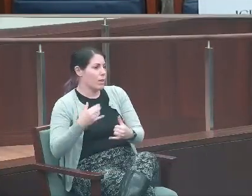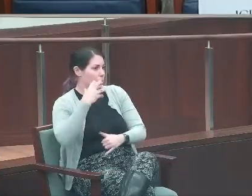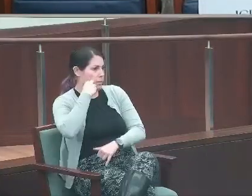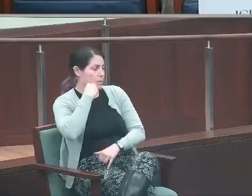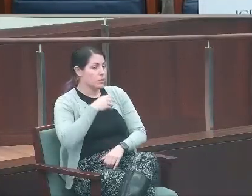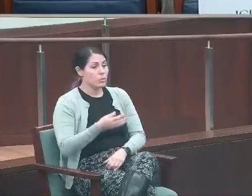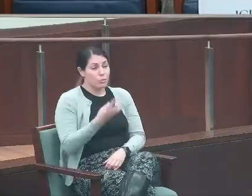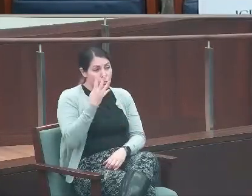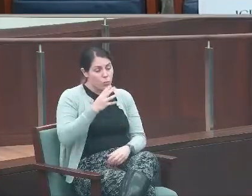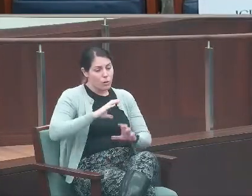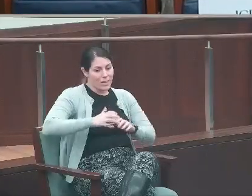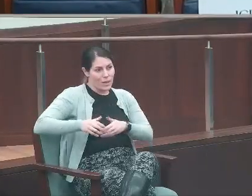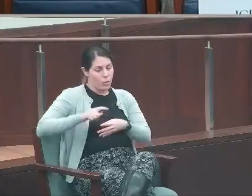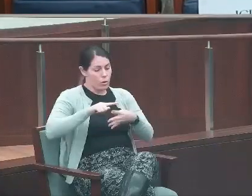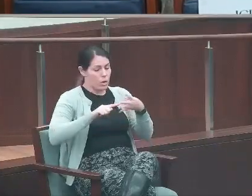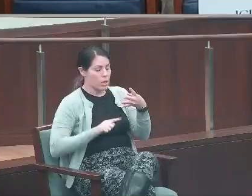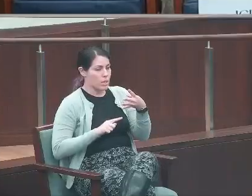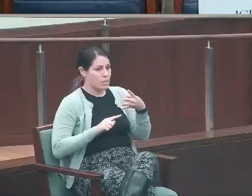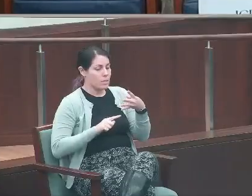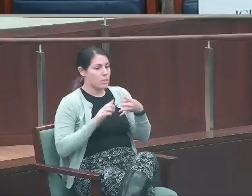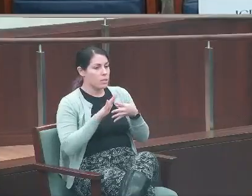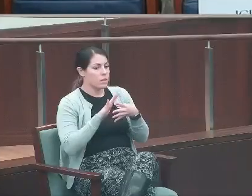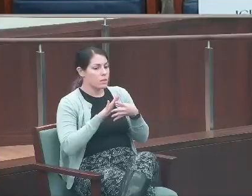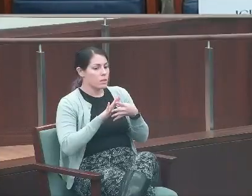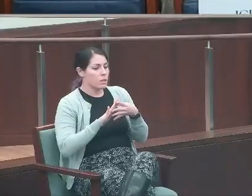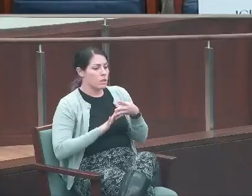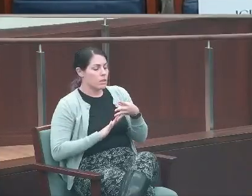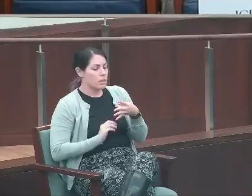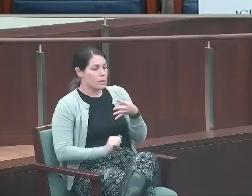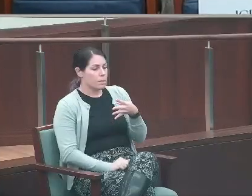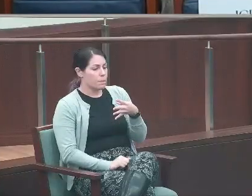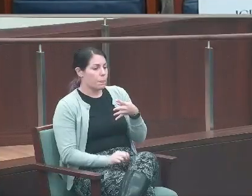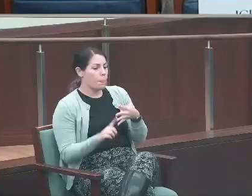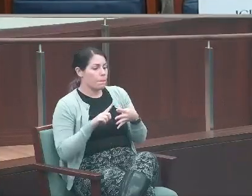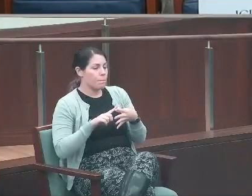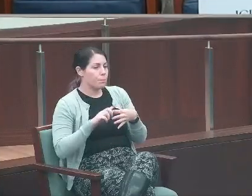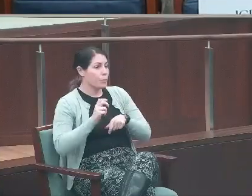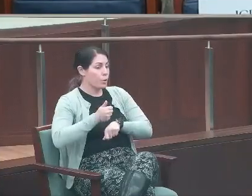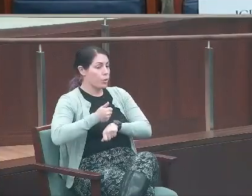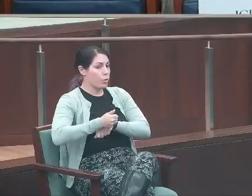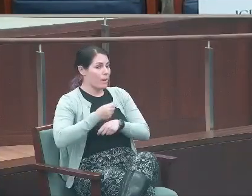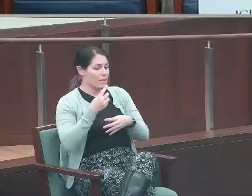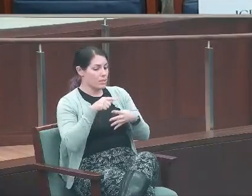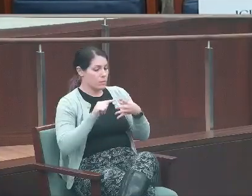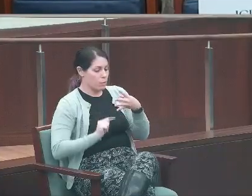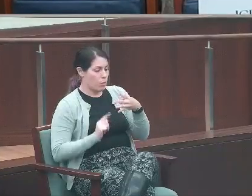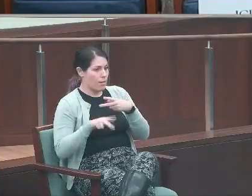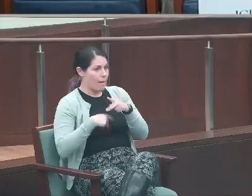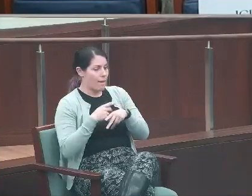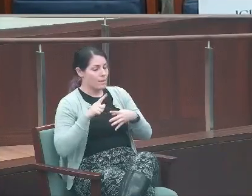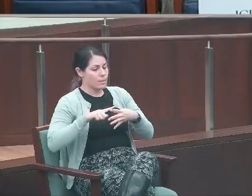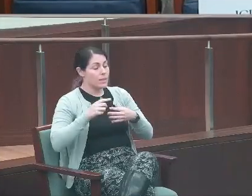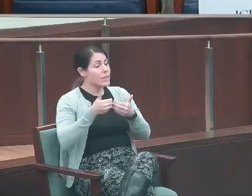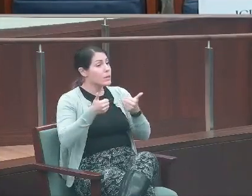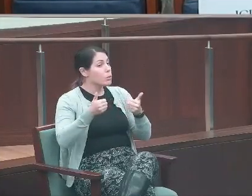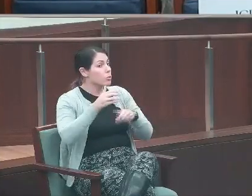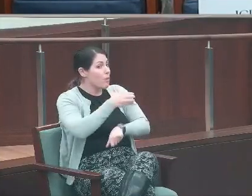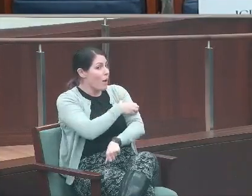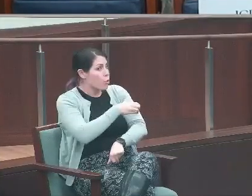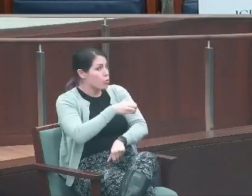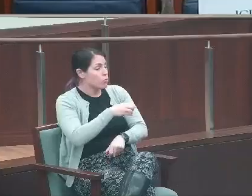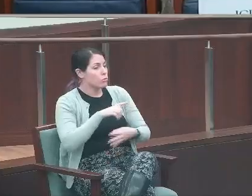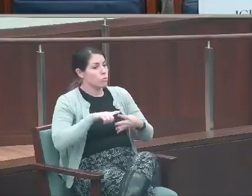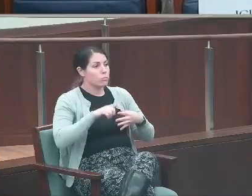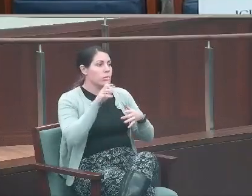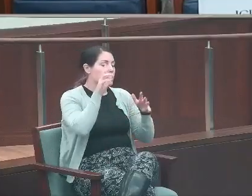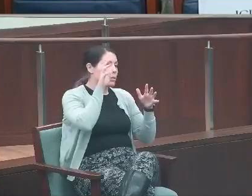4 categories. The first is threats to the separation of powers at the federal level. The